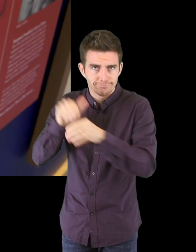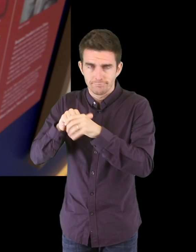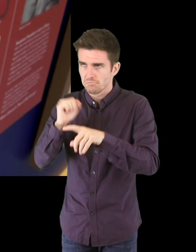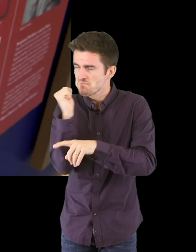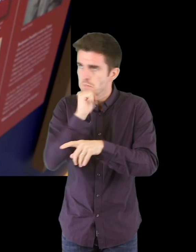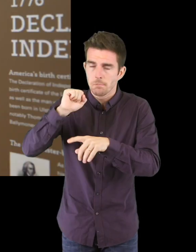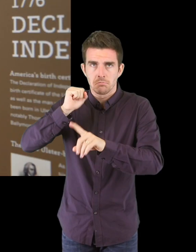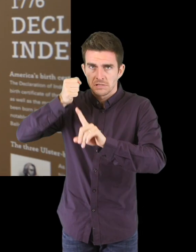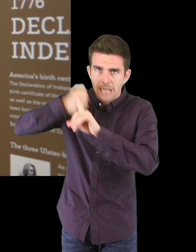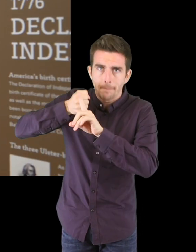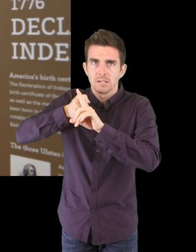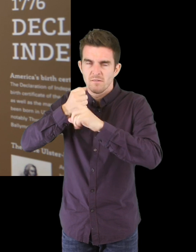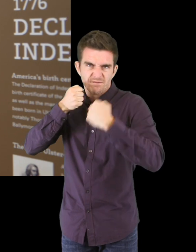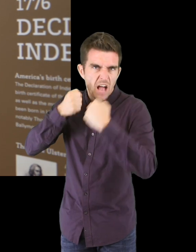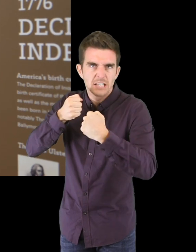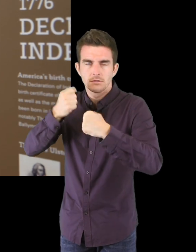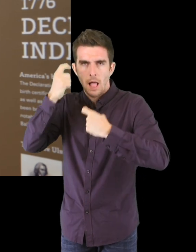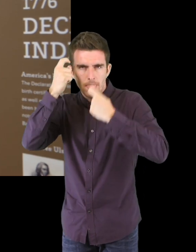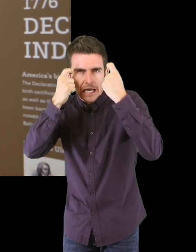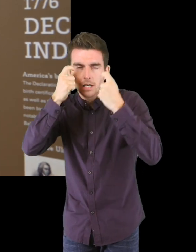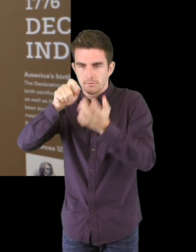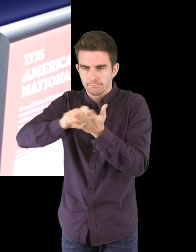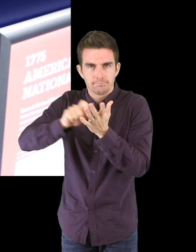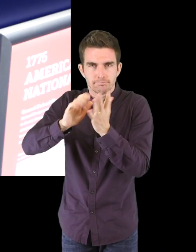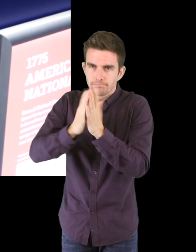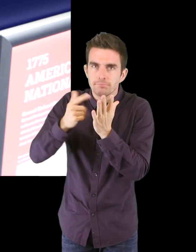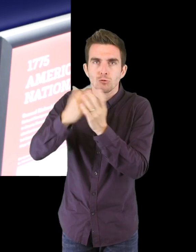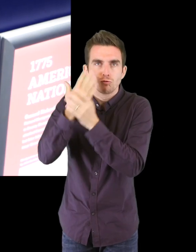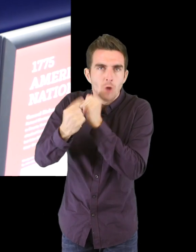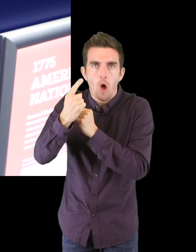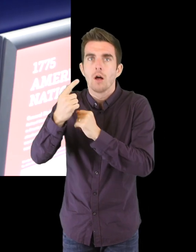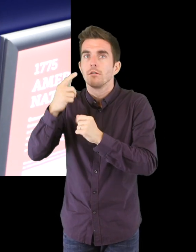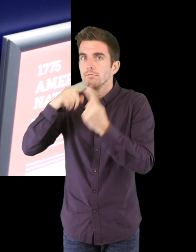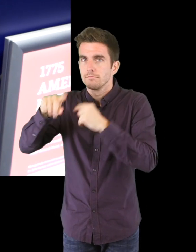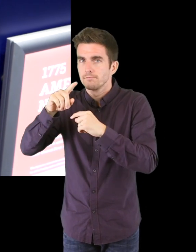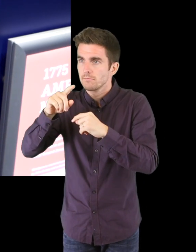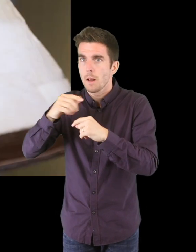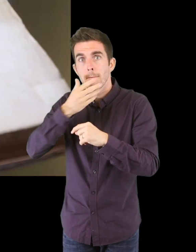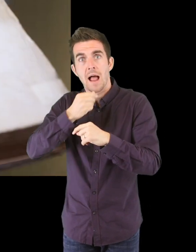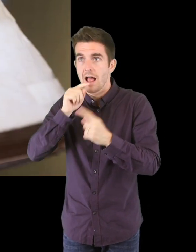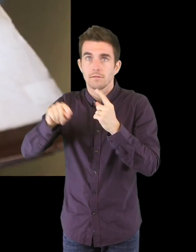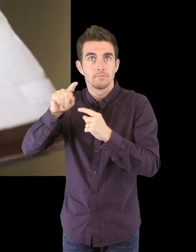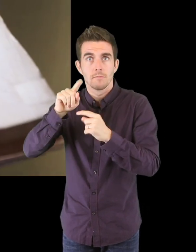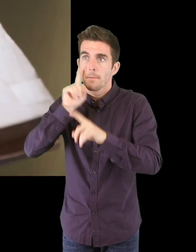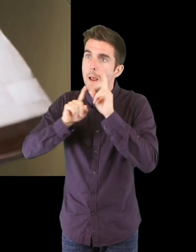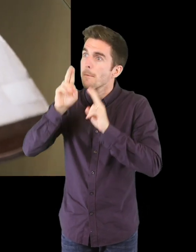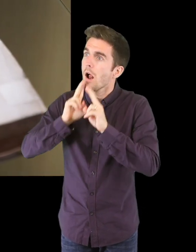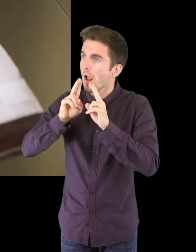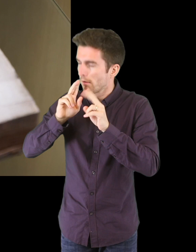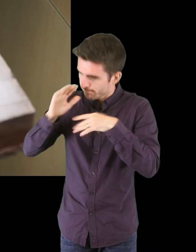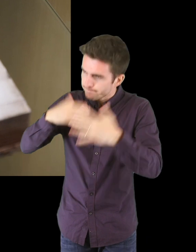fighters, thinkers, theologians, or even as more practical men who printed the Declaration of Independence